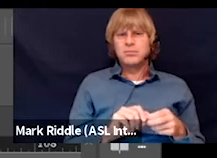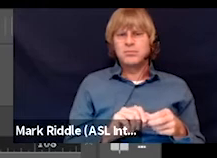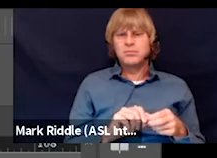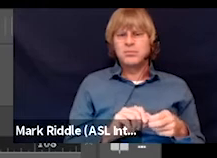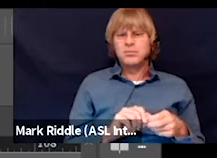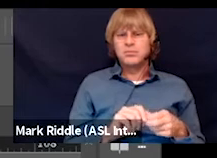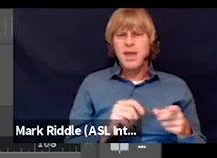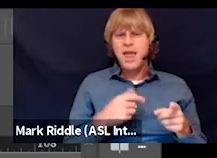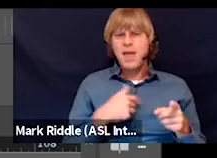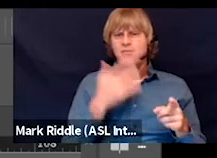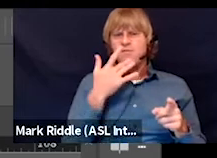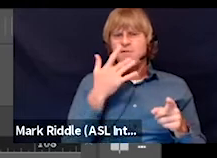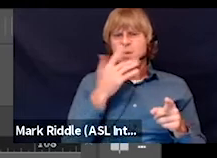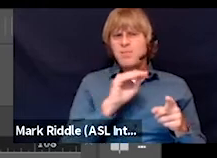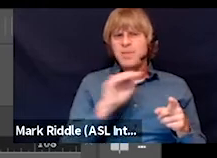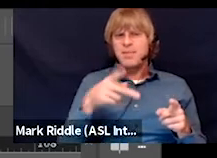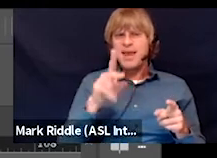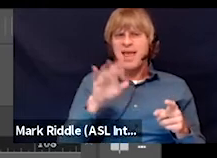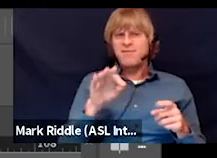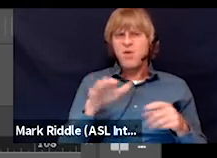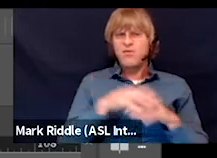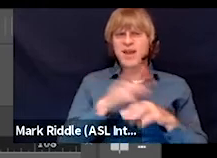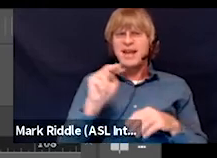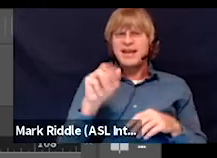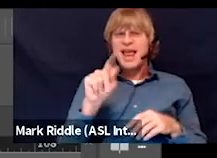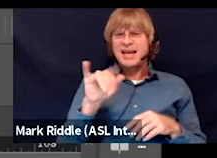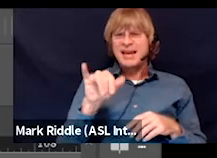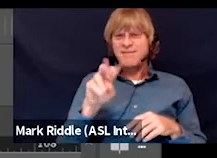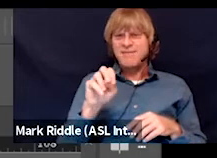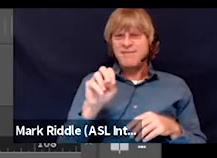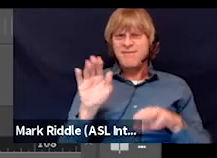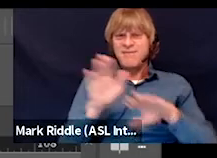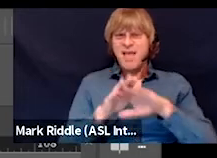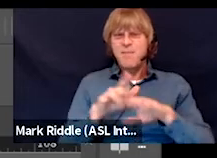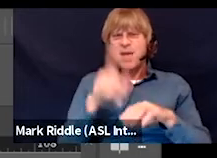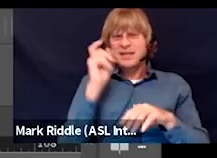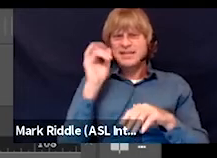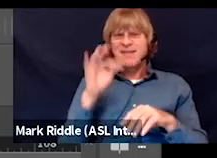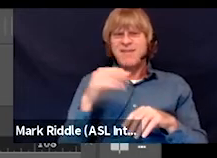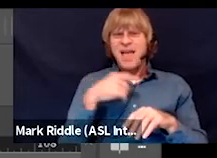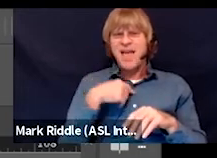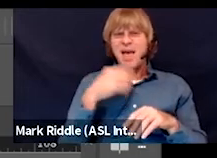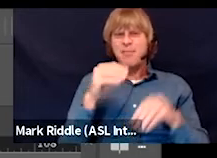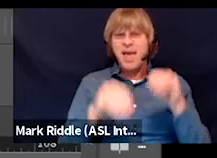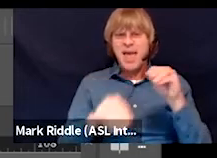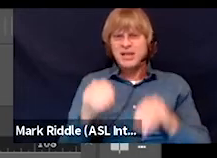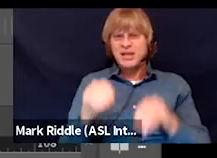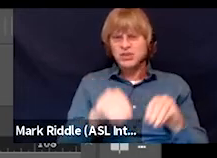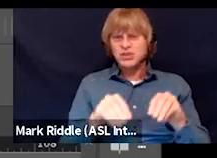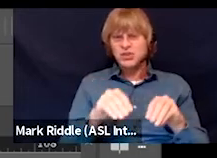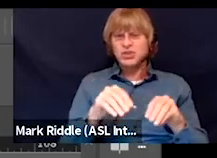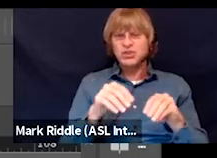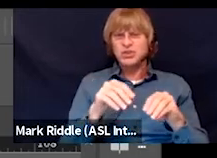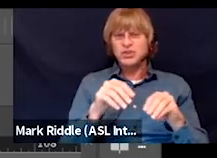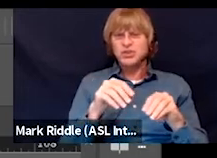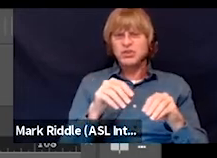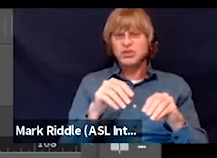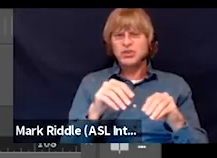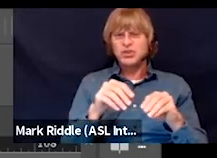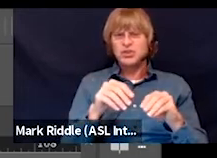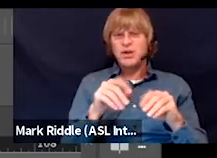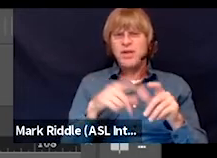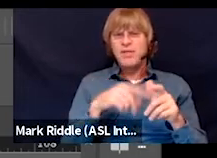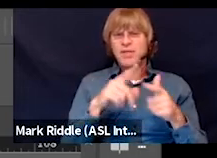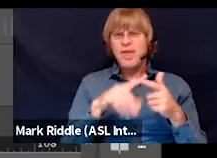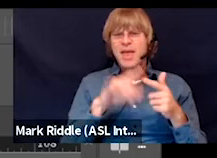I much prefer to place PDFs over native files. And that's because if I package it, then